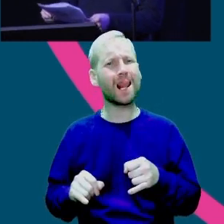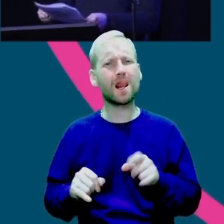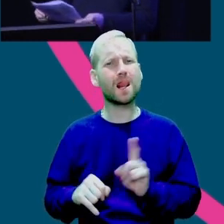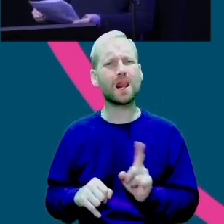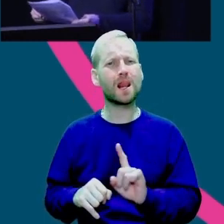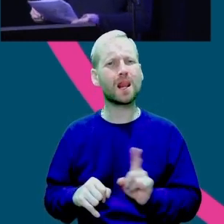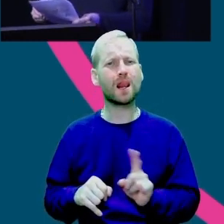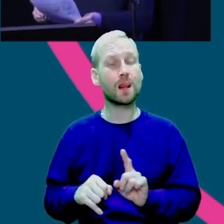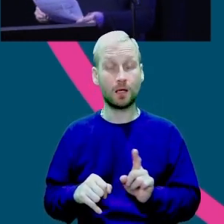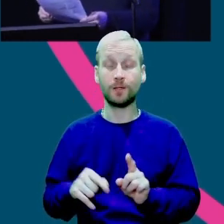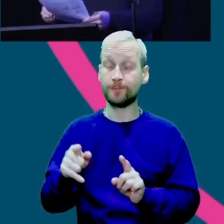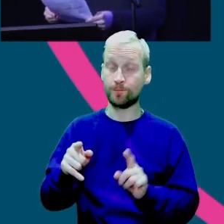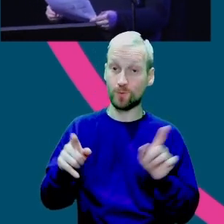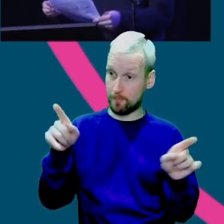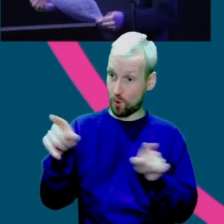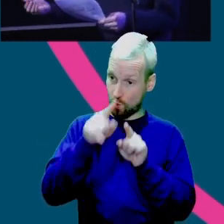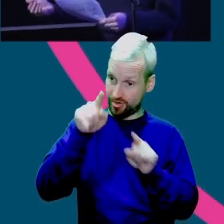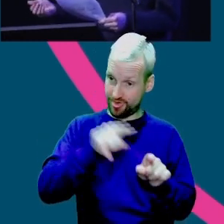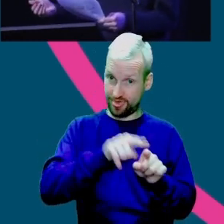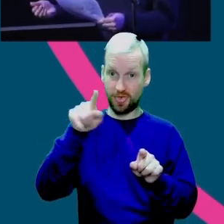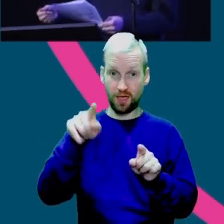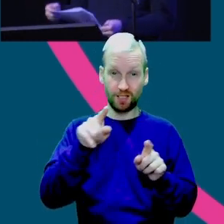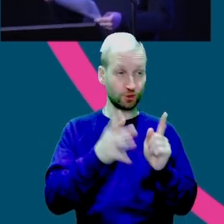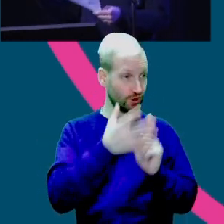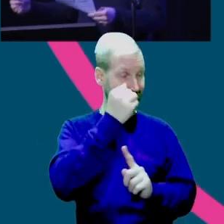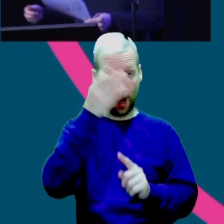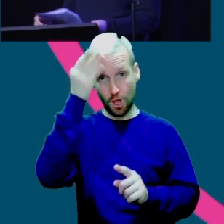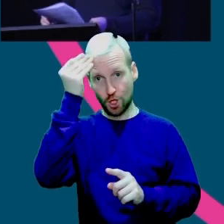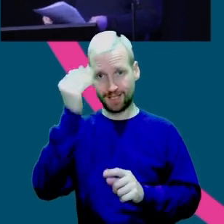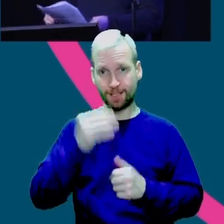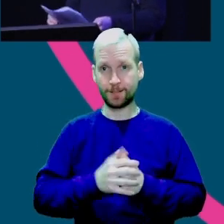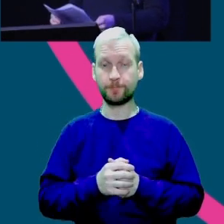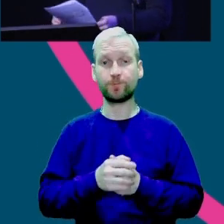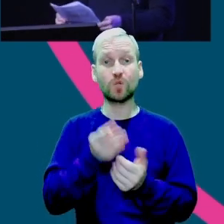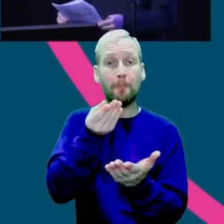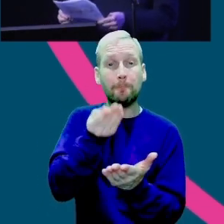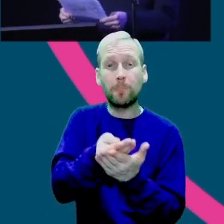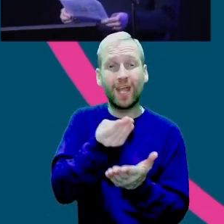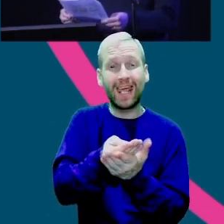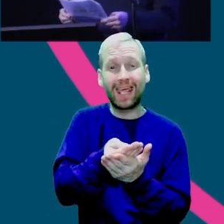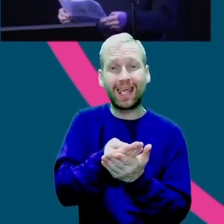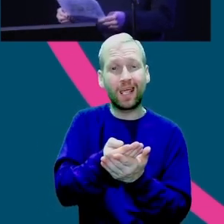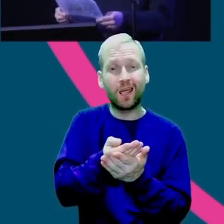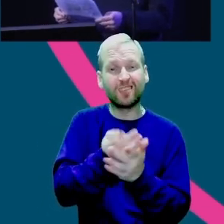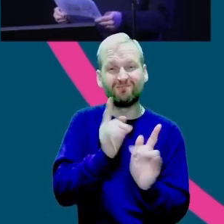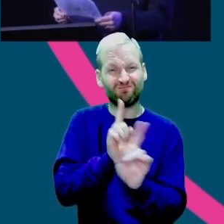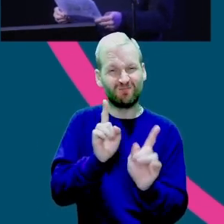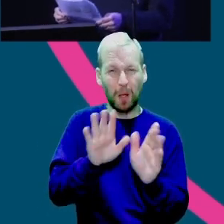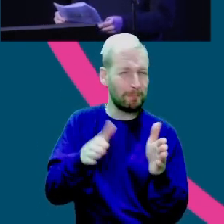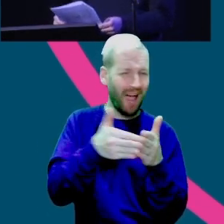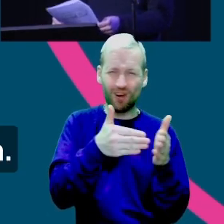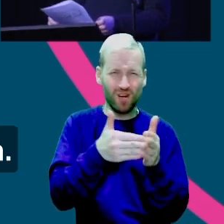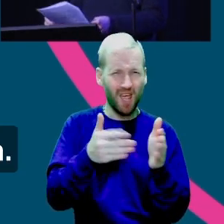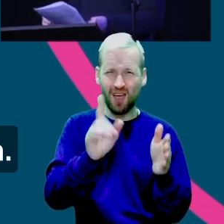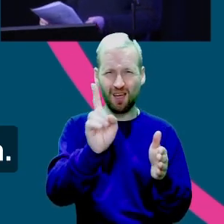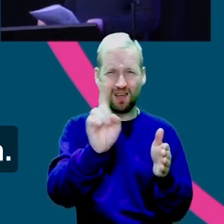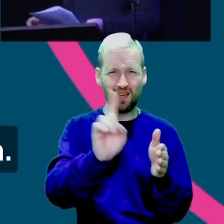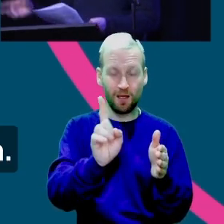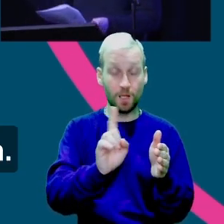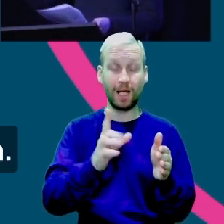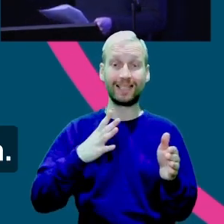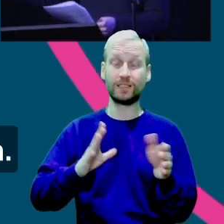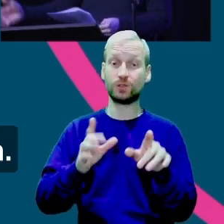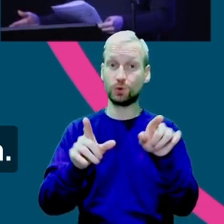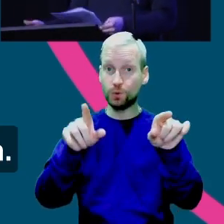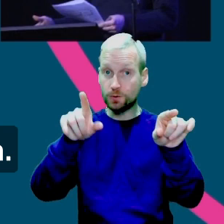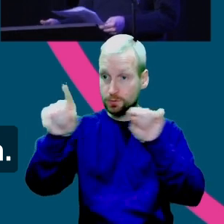So my last slide, if I had to summarize, money can't be a barrier to act. We need to